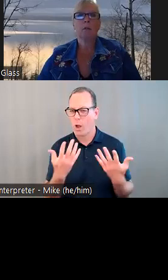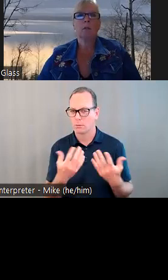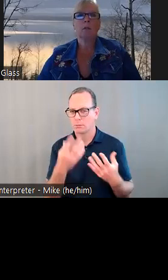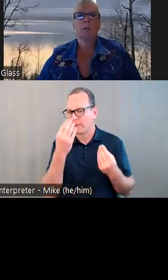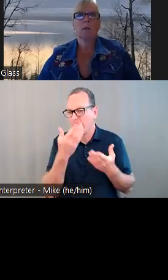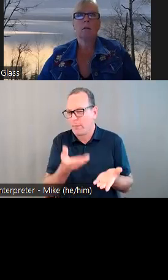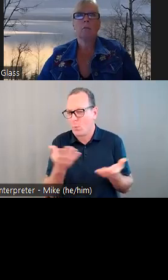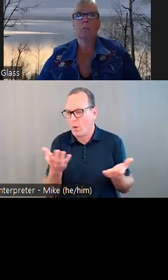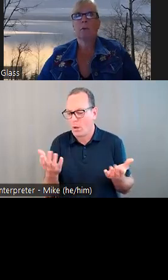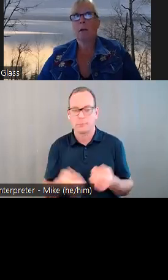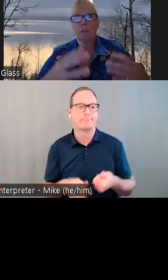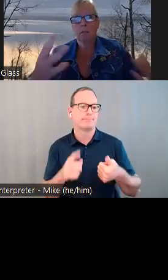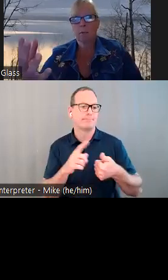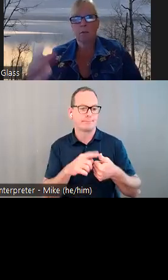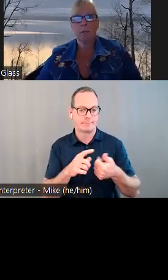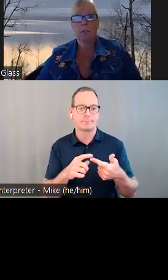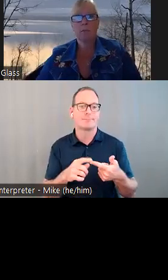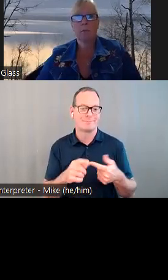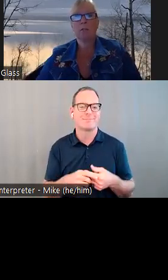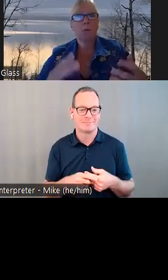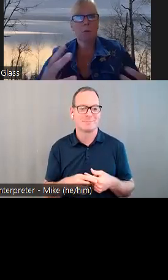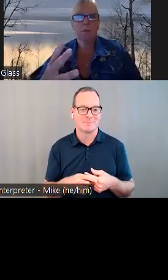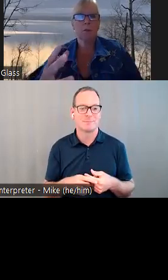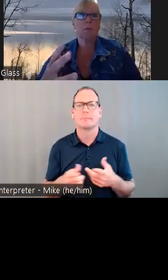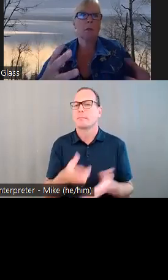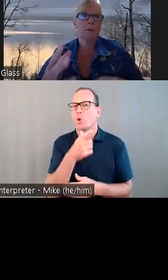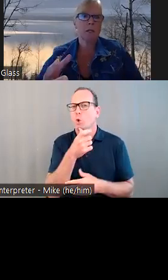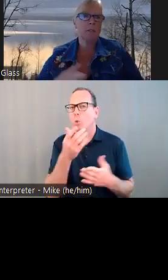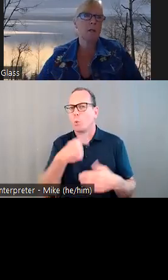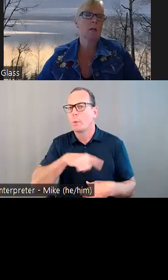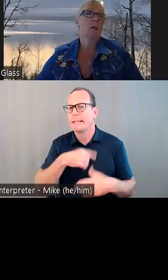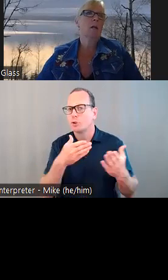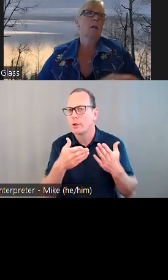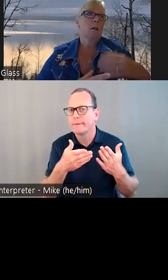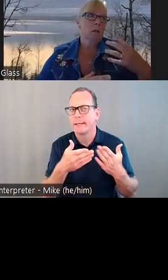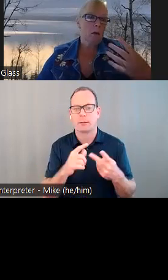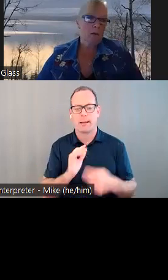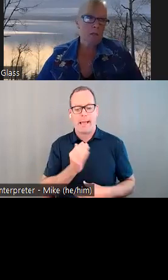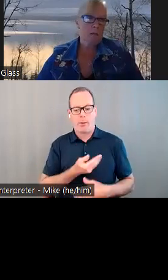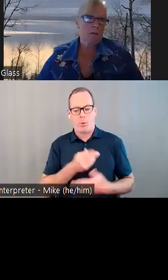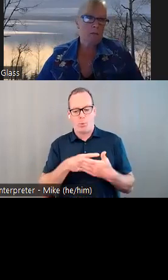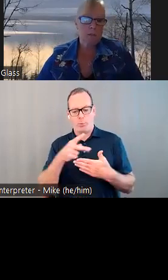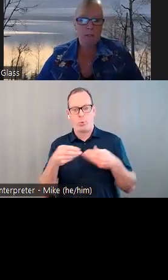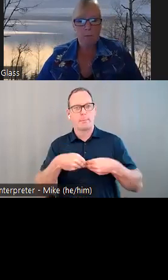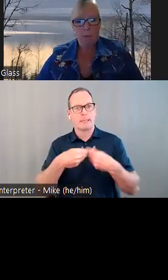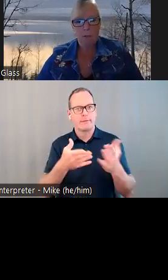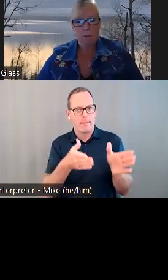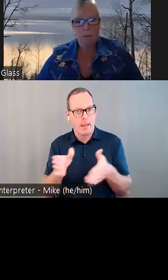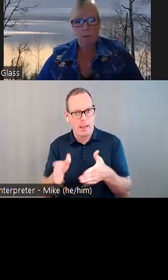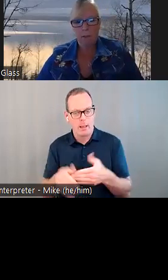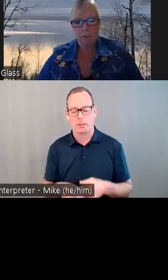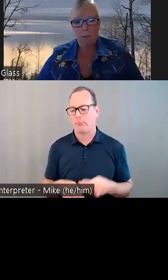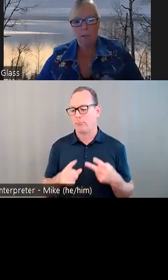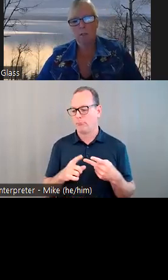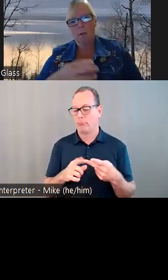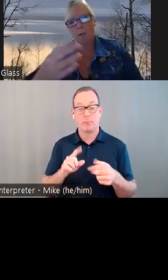about perhaps our program delivery plans, who we're serving, what their needs are. Are they first language